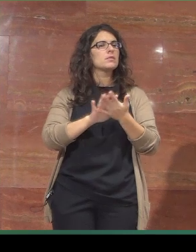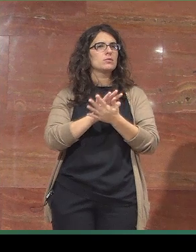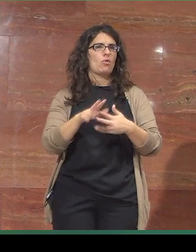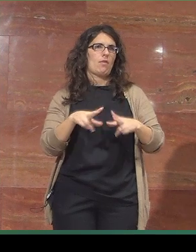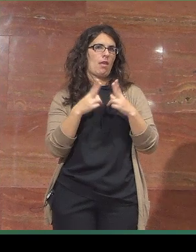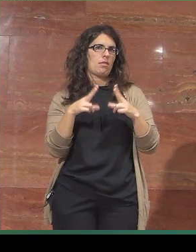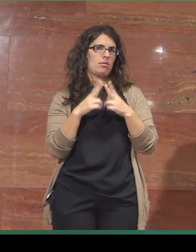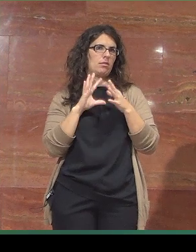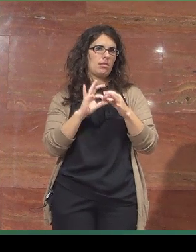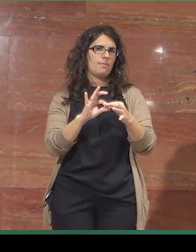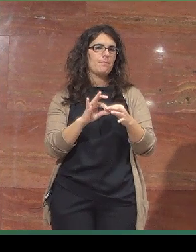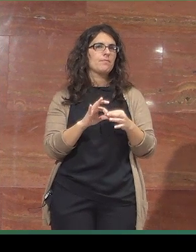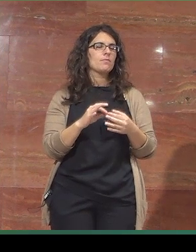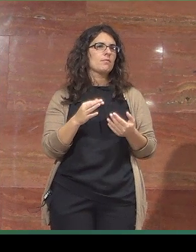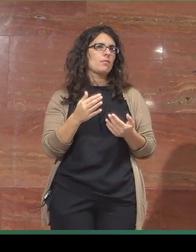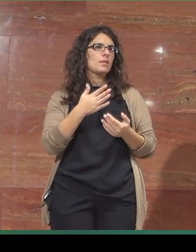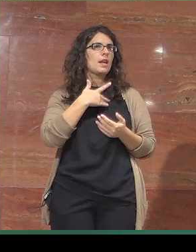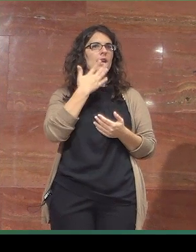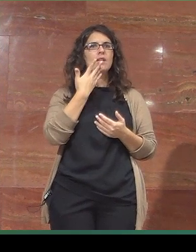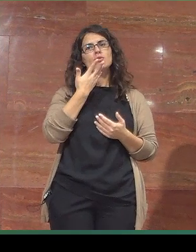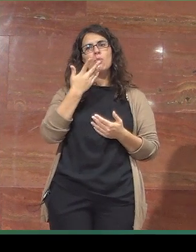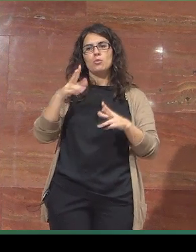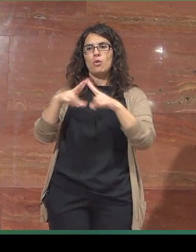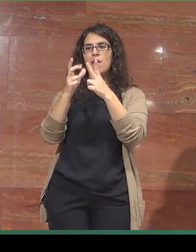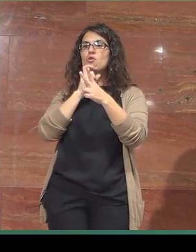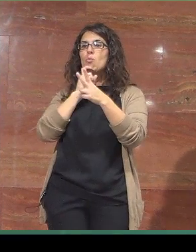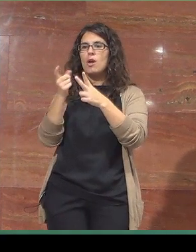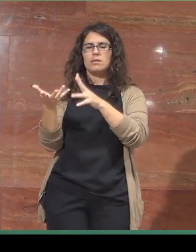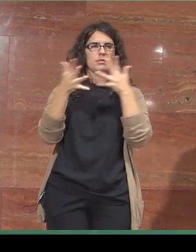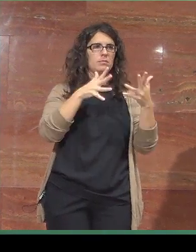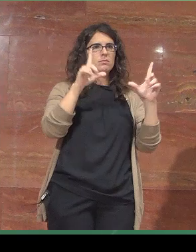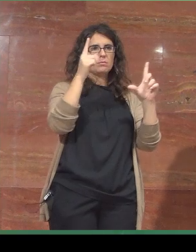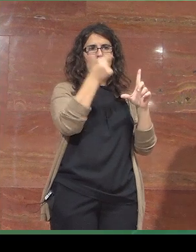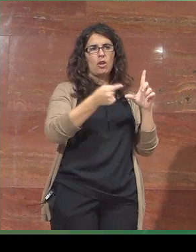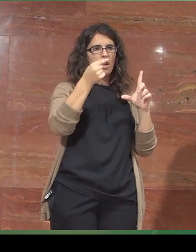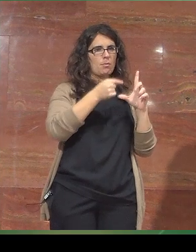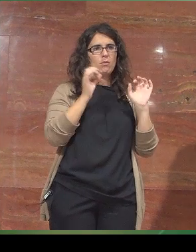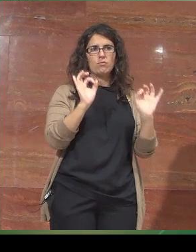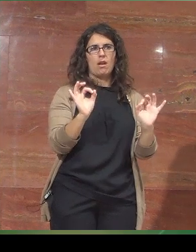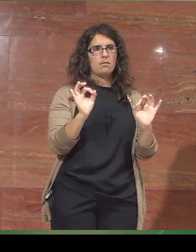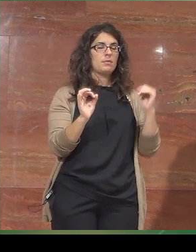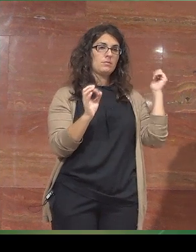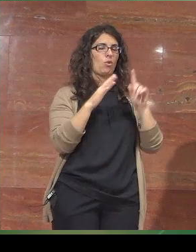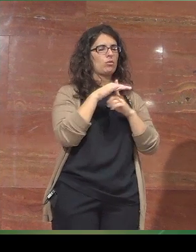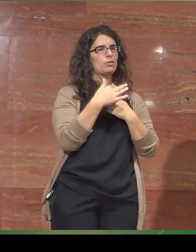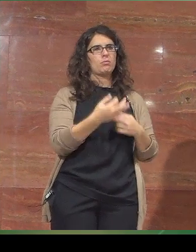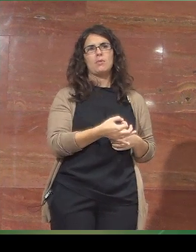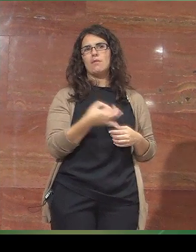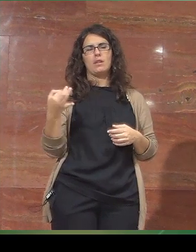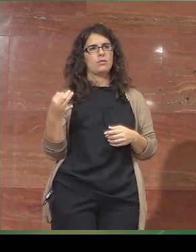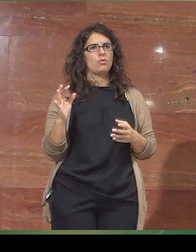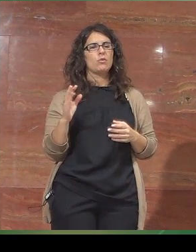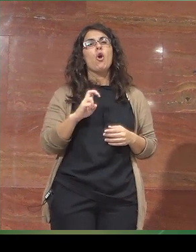portrait of a society in this context was absolutely perfect. In another context was not perfect,